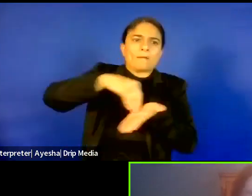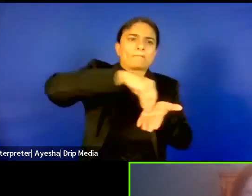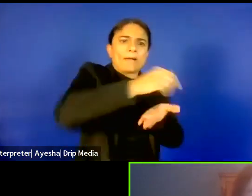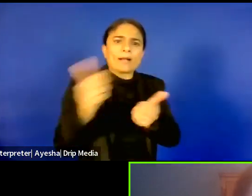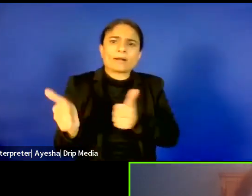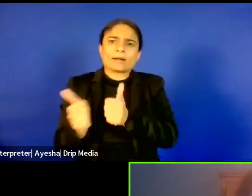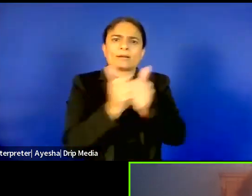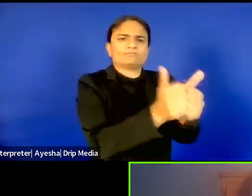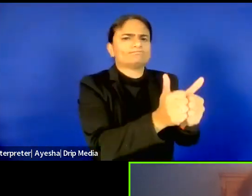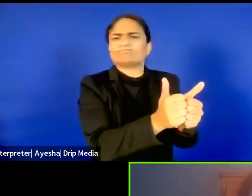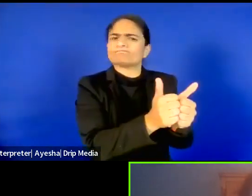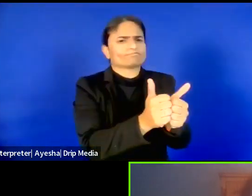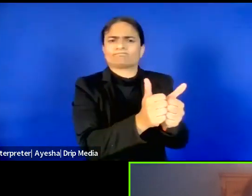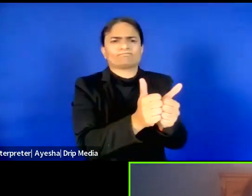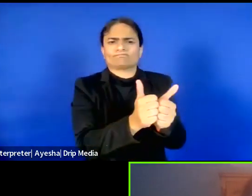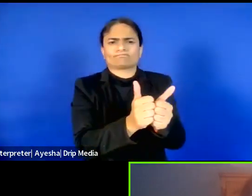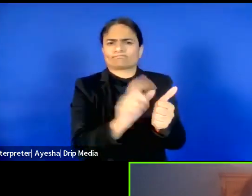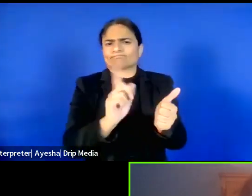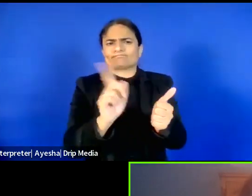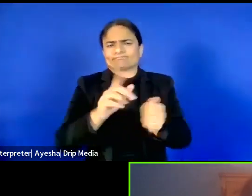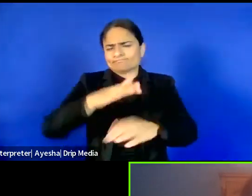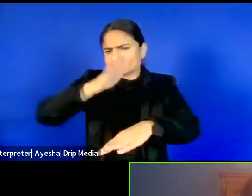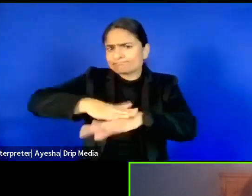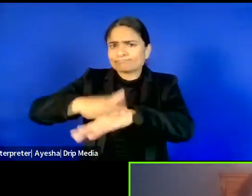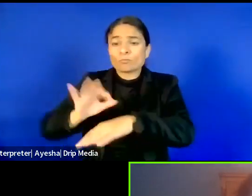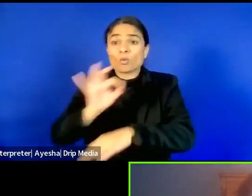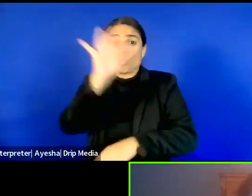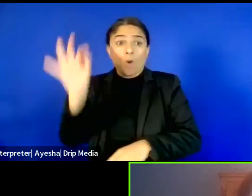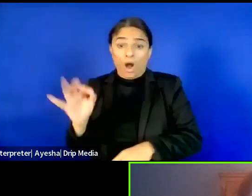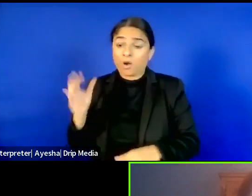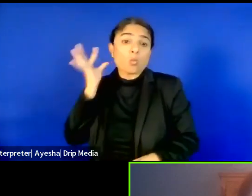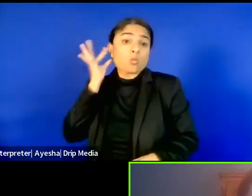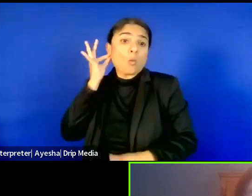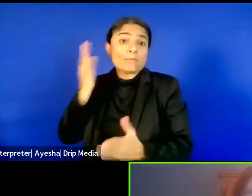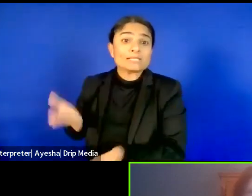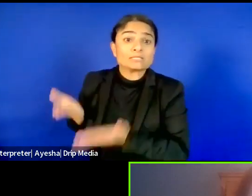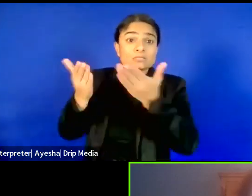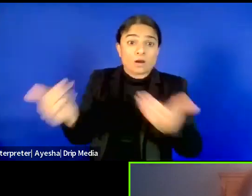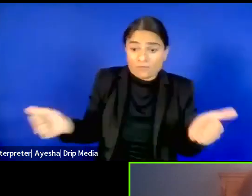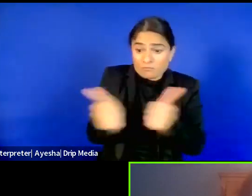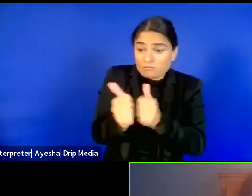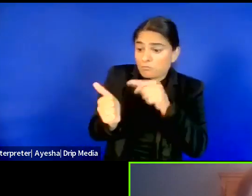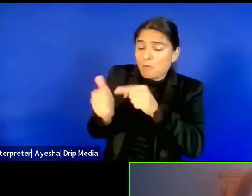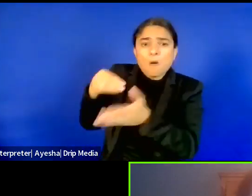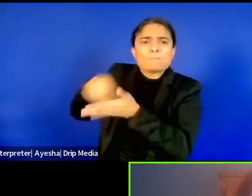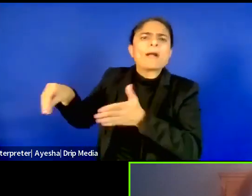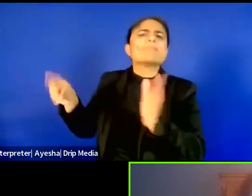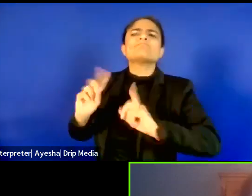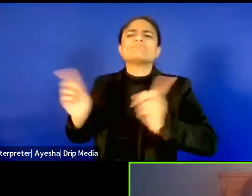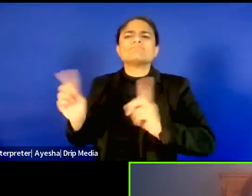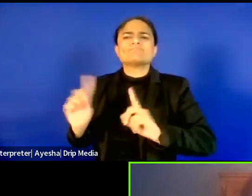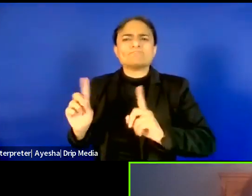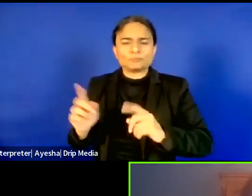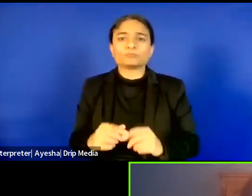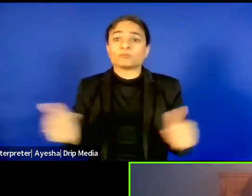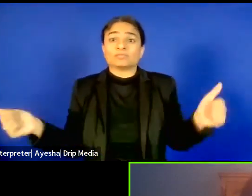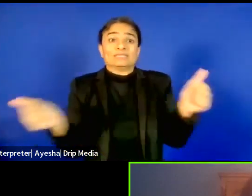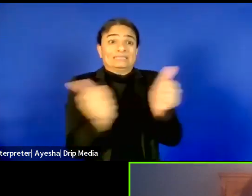ensuring that conferences are accessible to feminists with disabilities. And it was just so